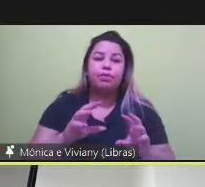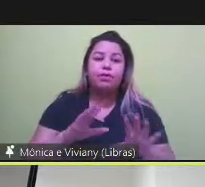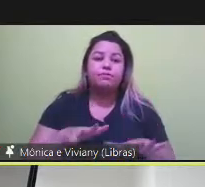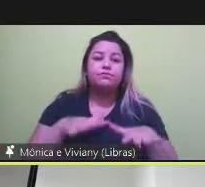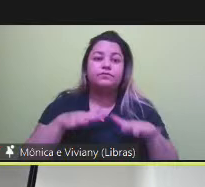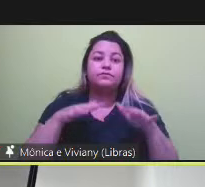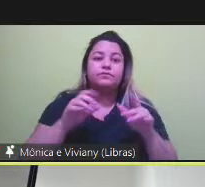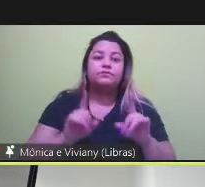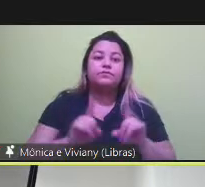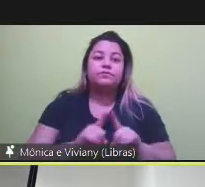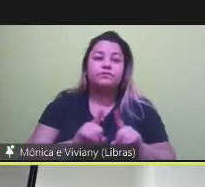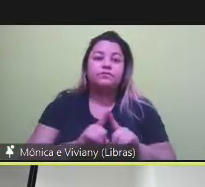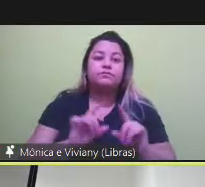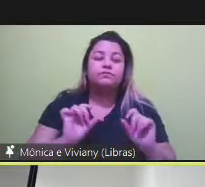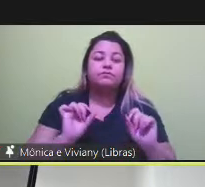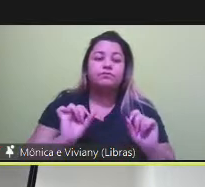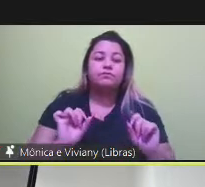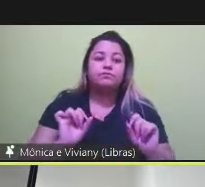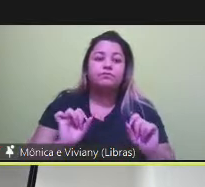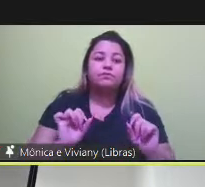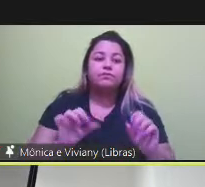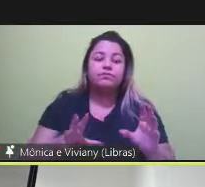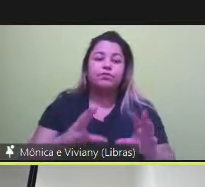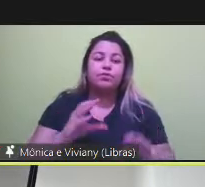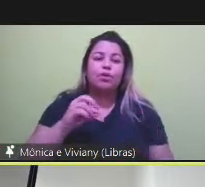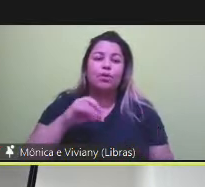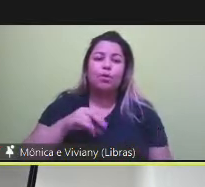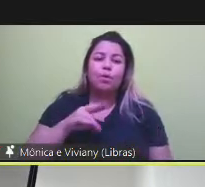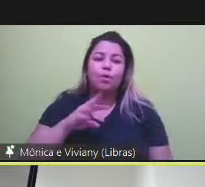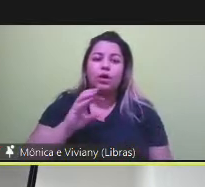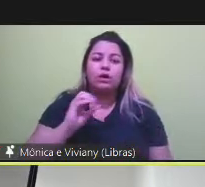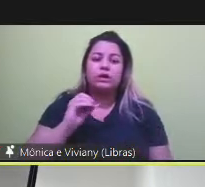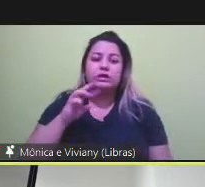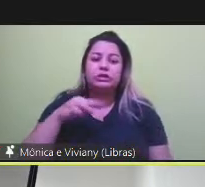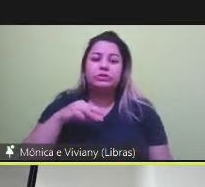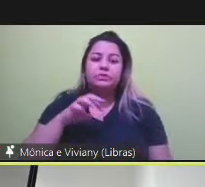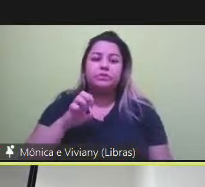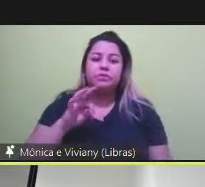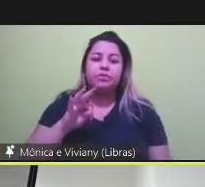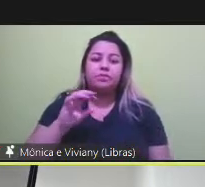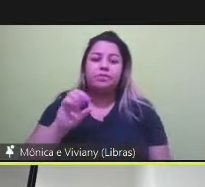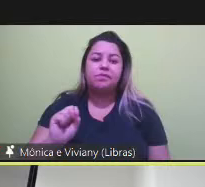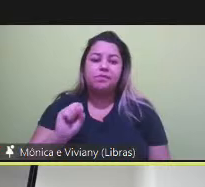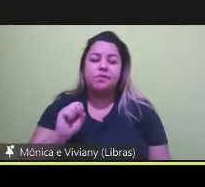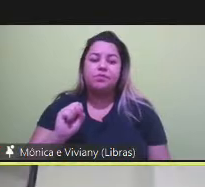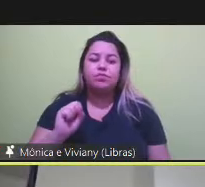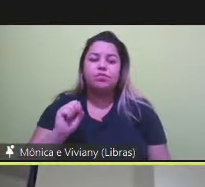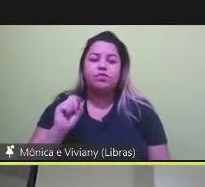populations. Therefore, these were the products that we identified, trying to